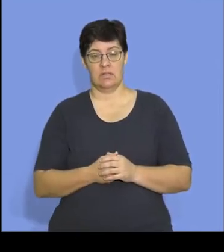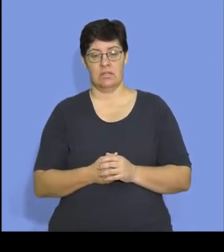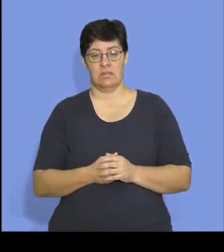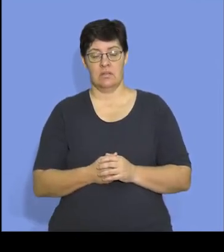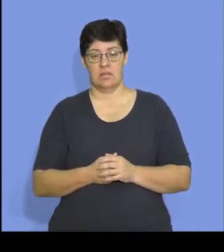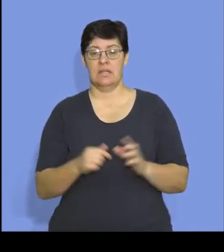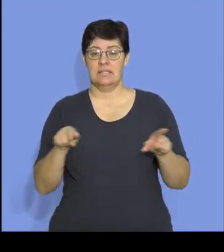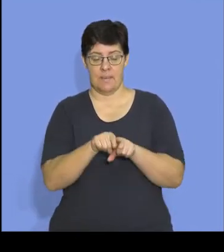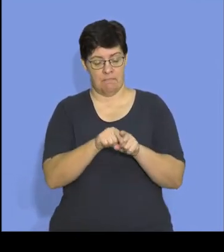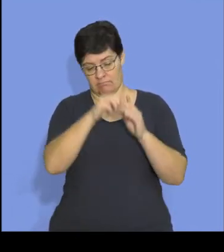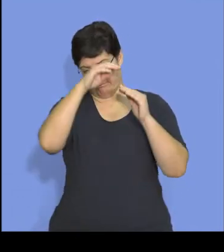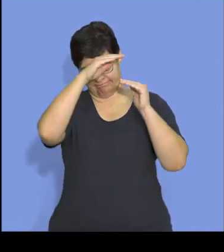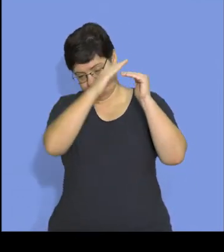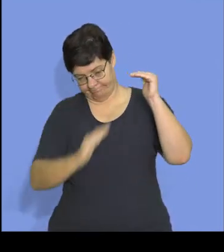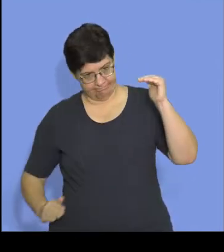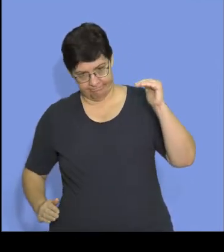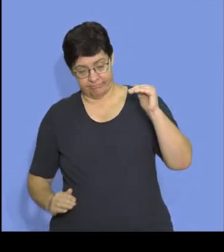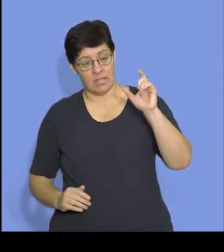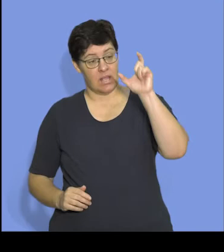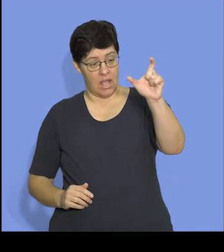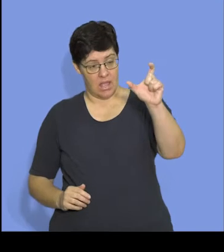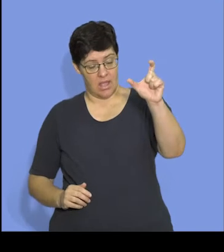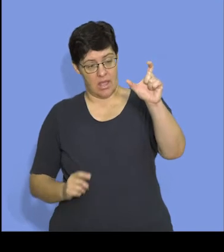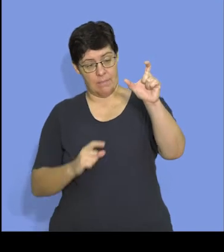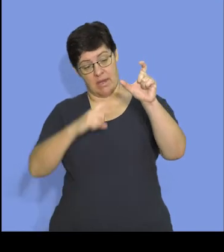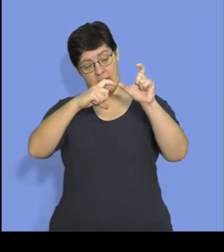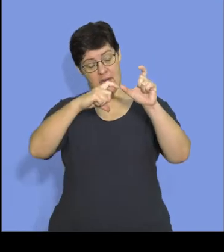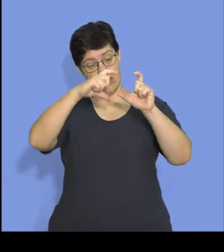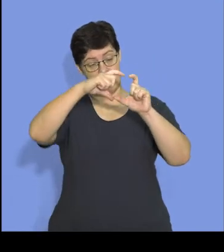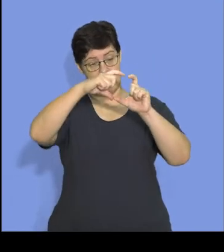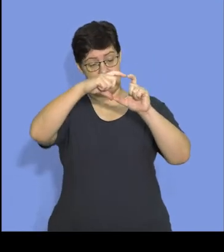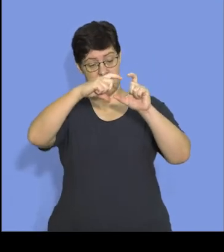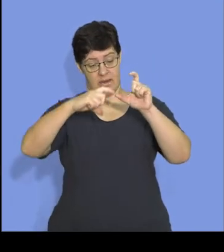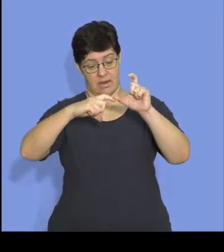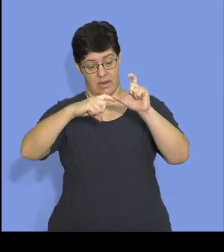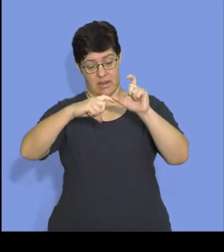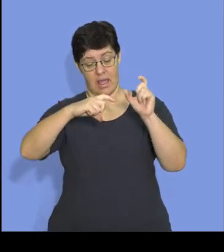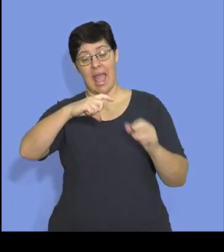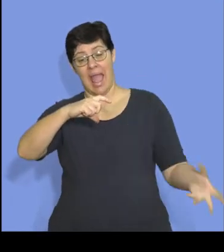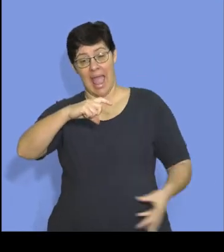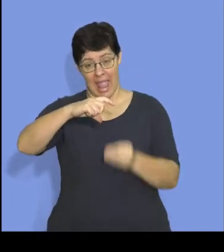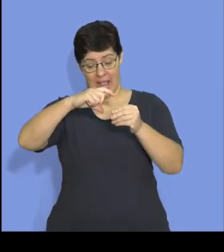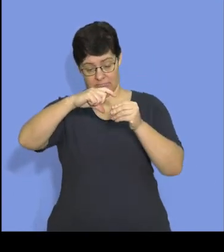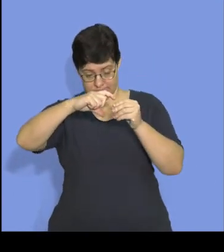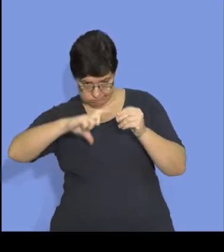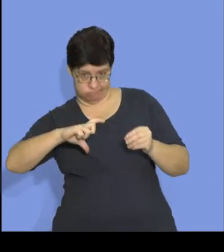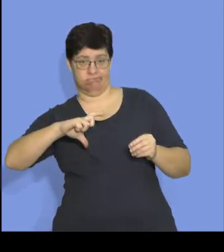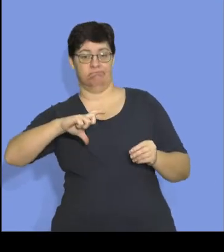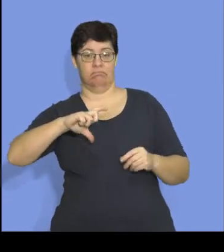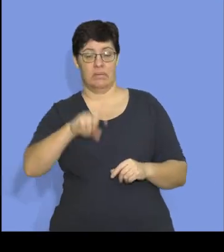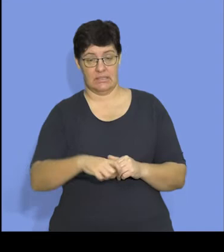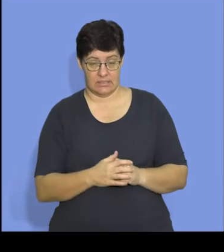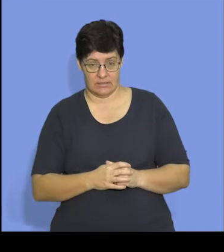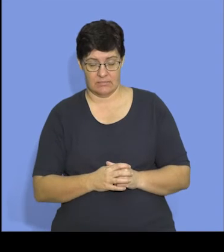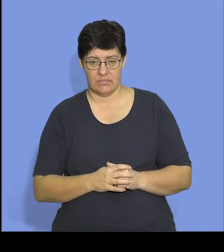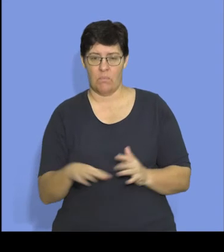the whole way through. The issue is how long it goes for, okay? Then we get to the easiest out